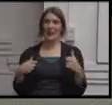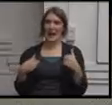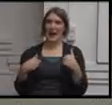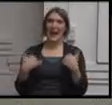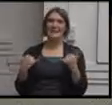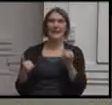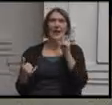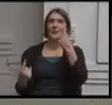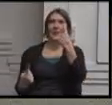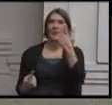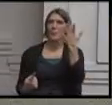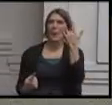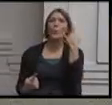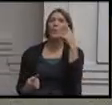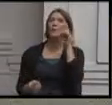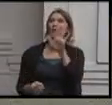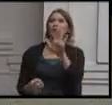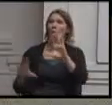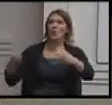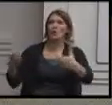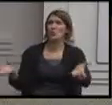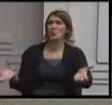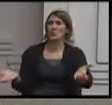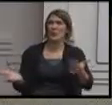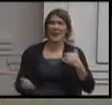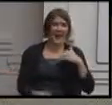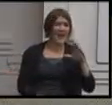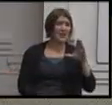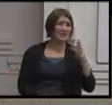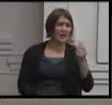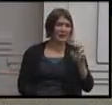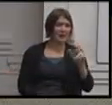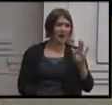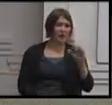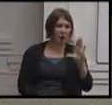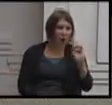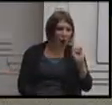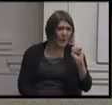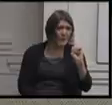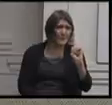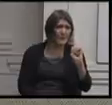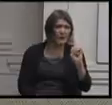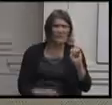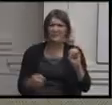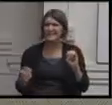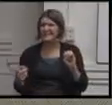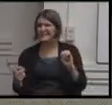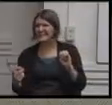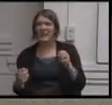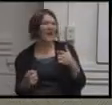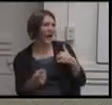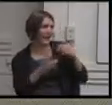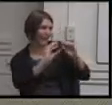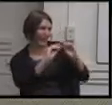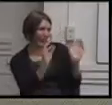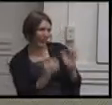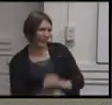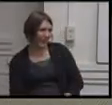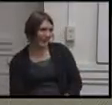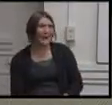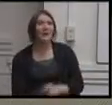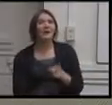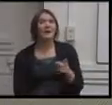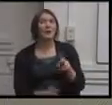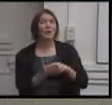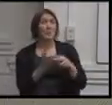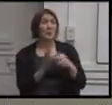I still don't get it. Yeah. I don't know. So we have a chamber, we have. Yeah. Is the question, and let me just clarify what you're looking for. Ahead. Is it,